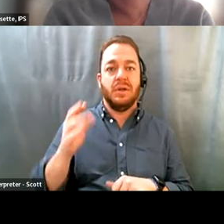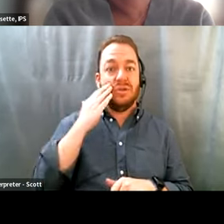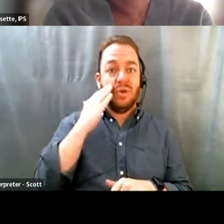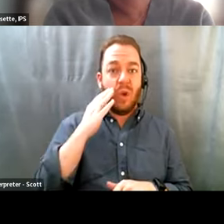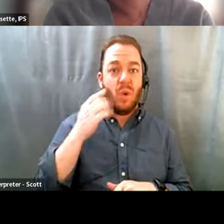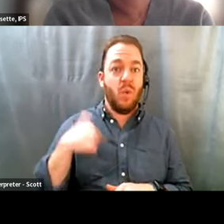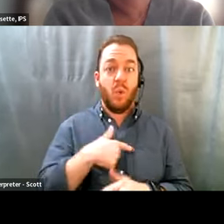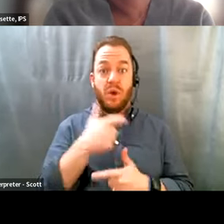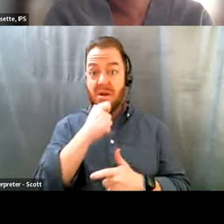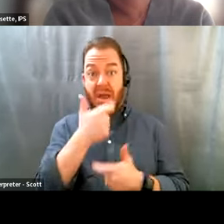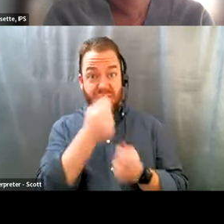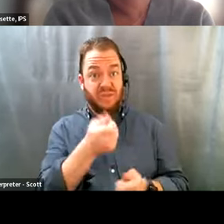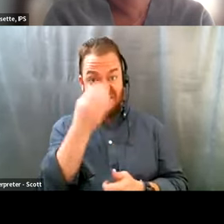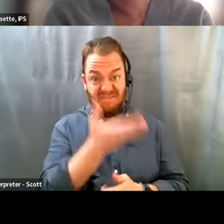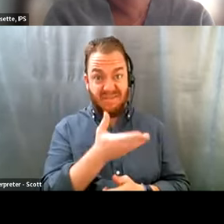hey, we're not interested.